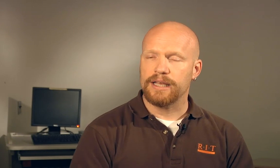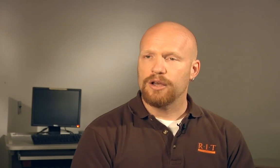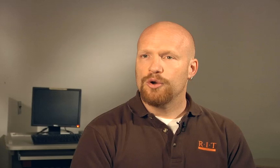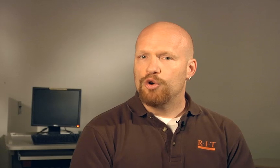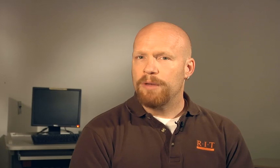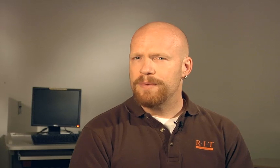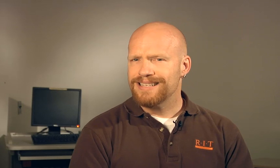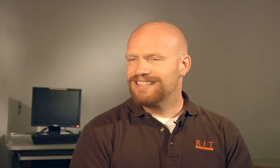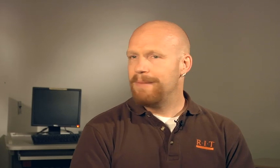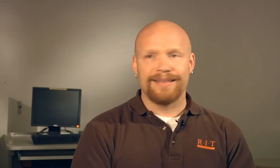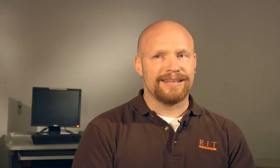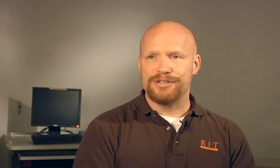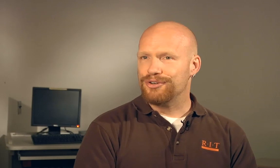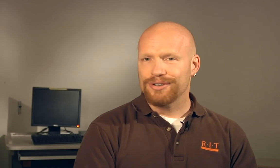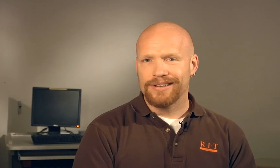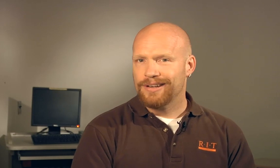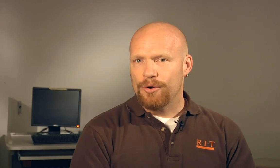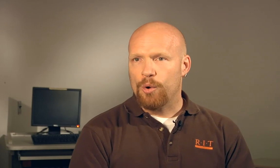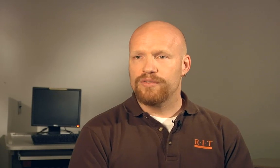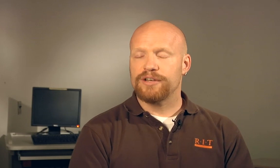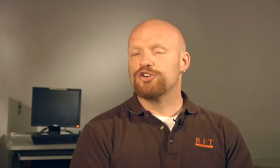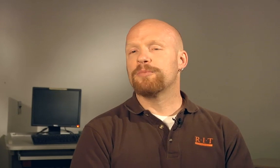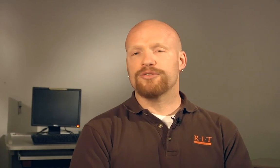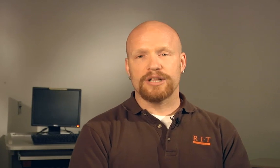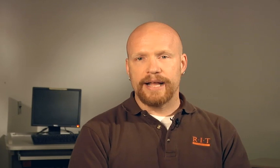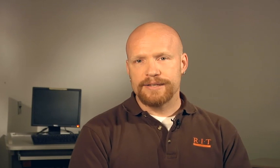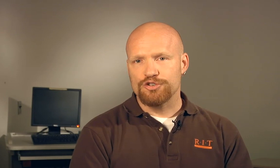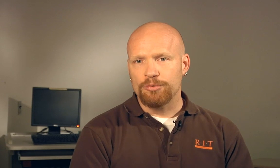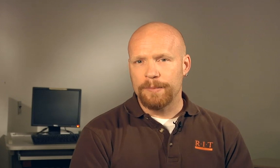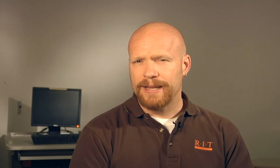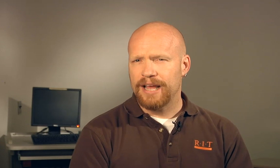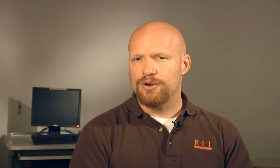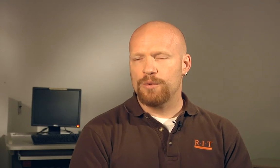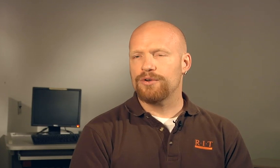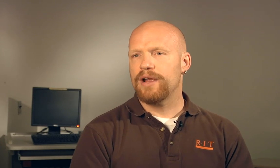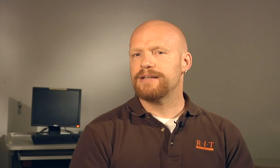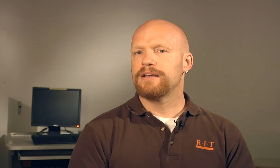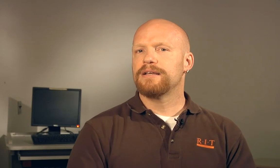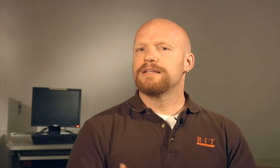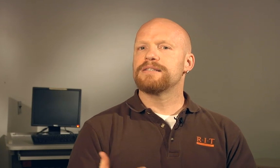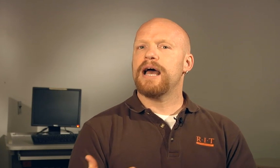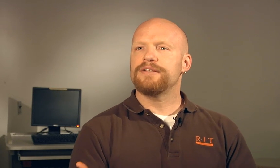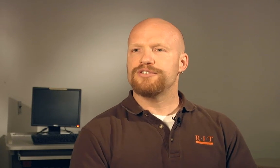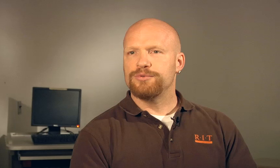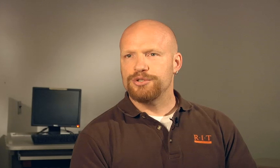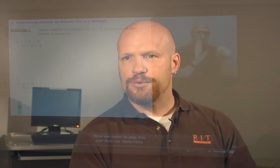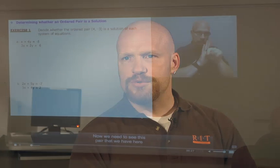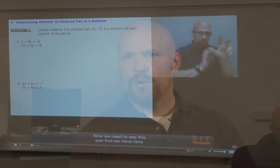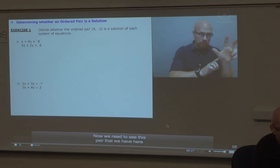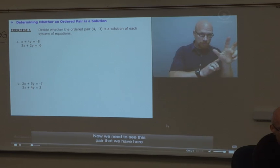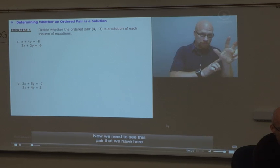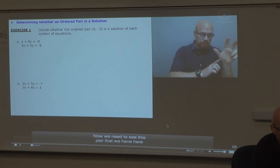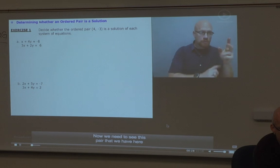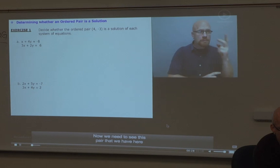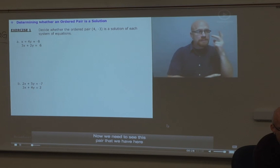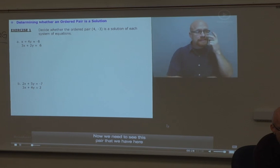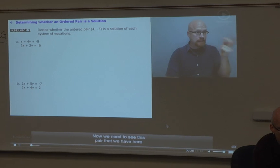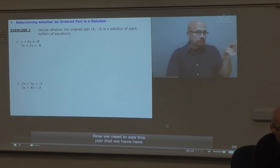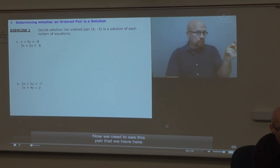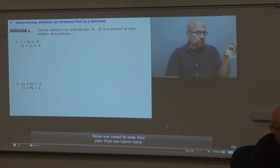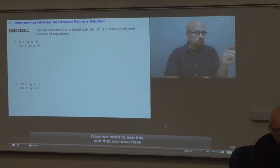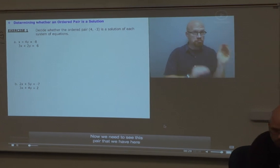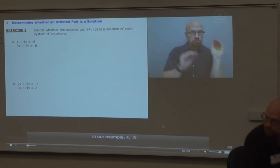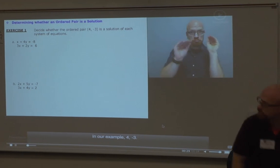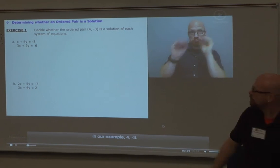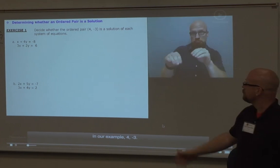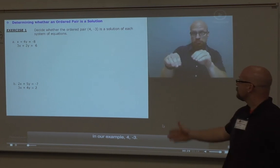mainstream setting who maybe isn't a math teacher, or the interpreter in the classroom who may not know the right signs to choose or the conceptually